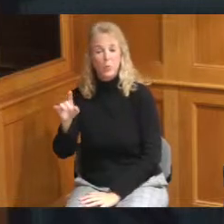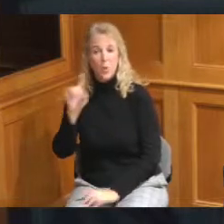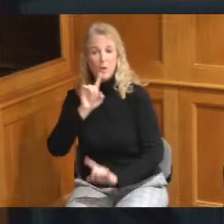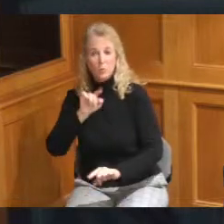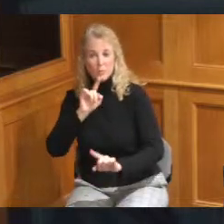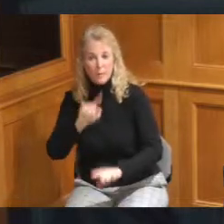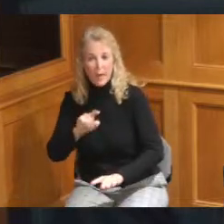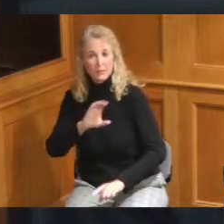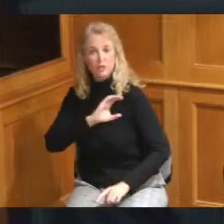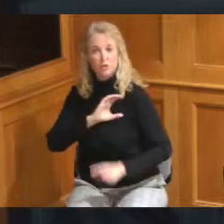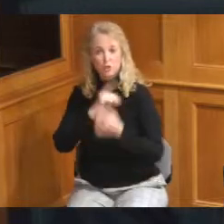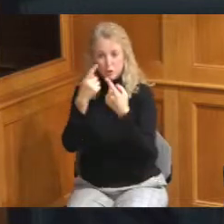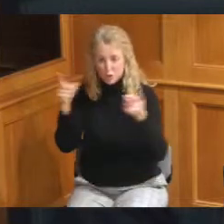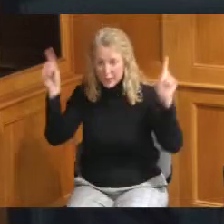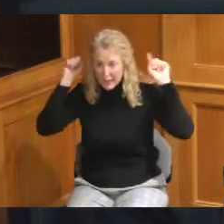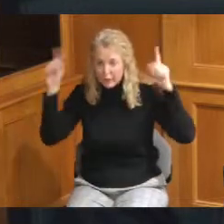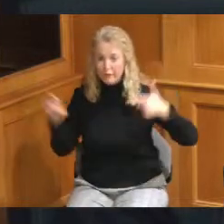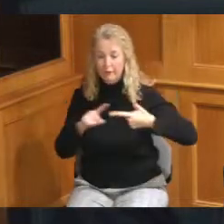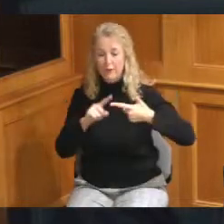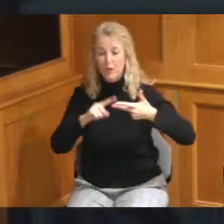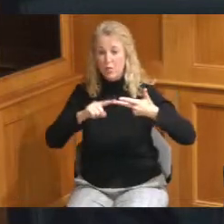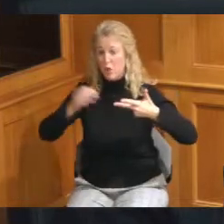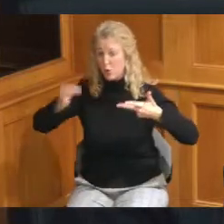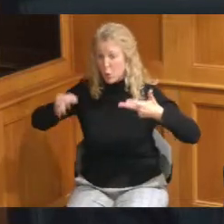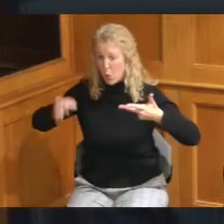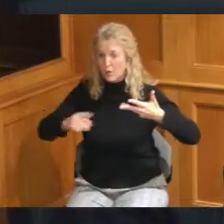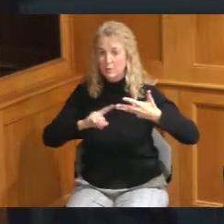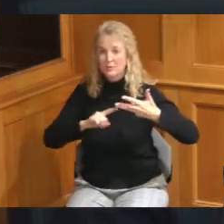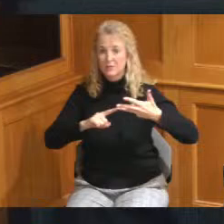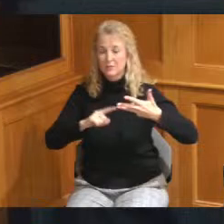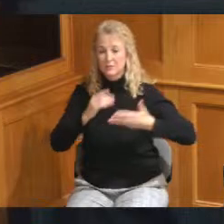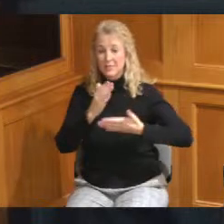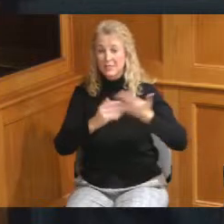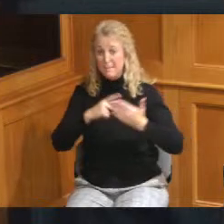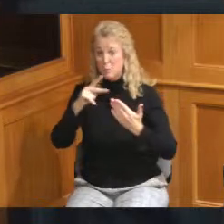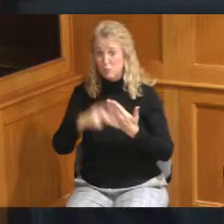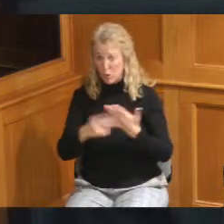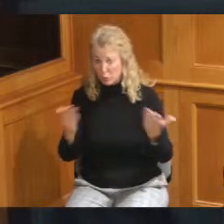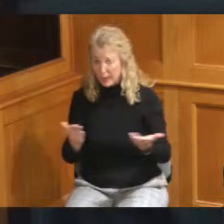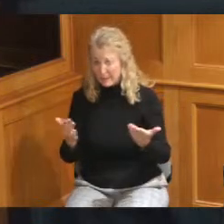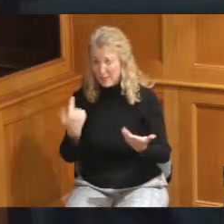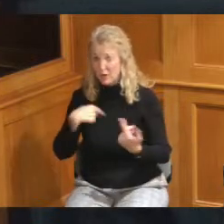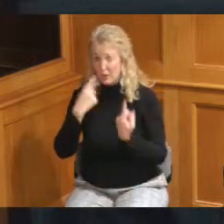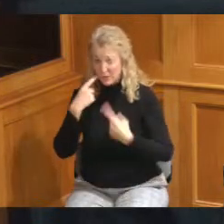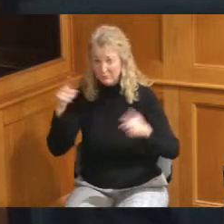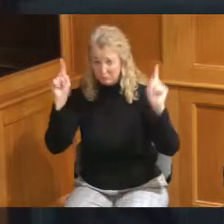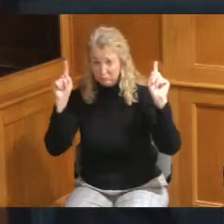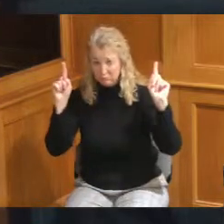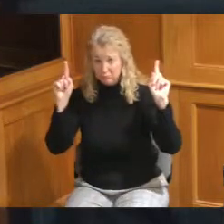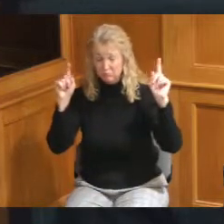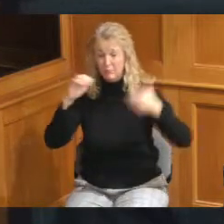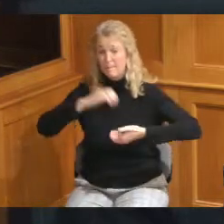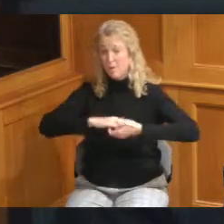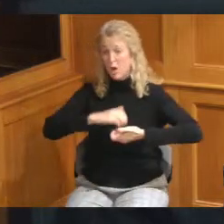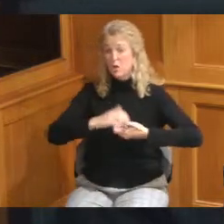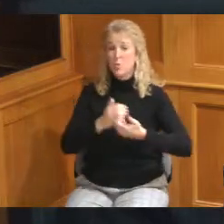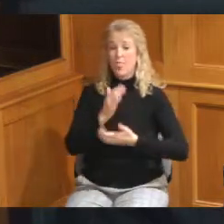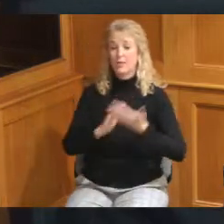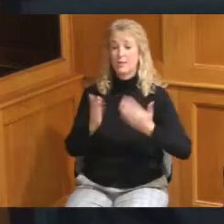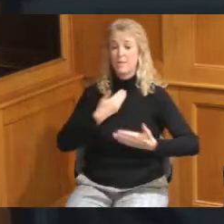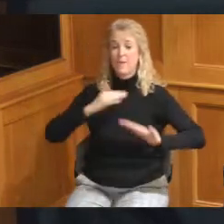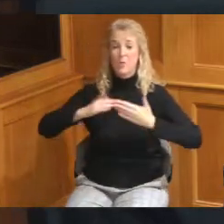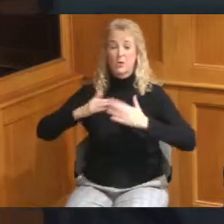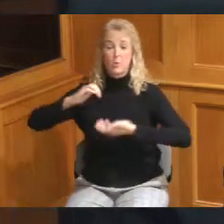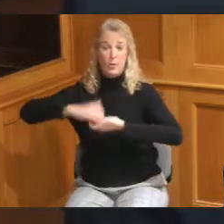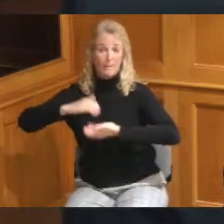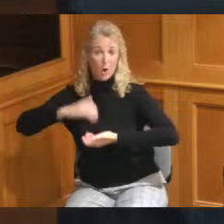sheriff deputies. We're talking about the court systems. We're talking about some of the programming that we've been able to do in partnership with some of our community